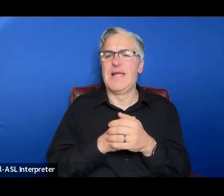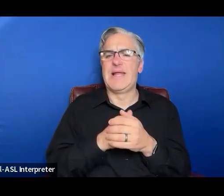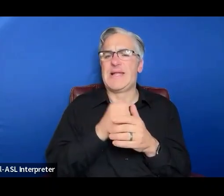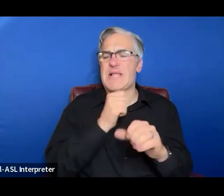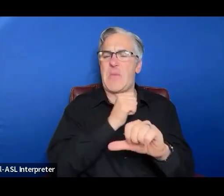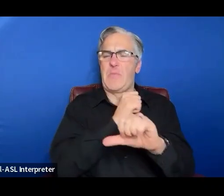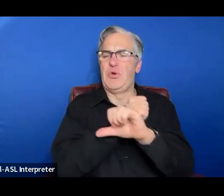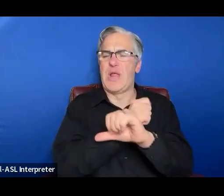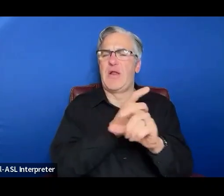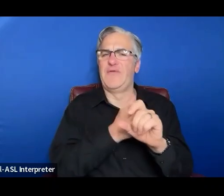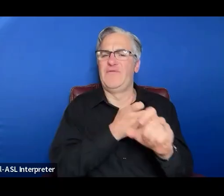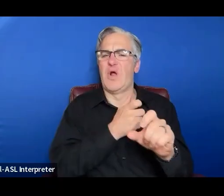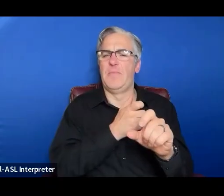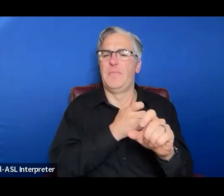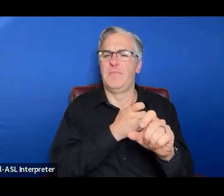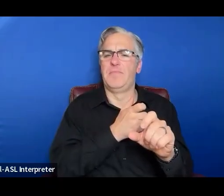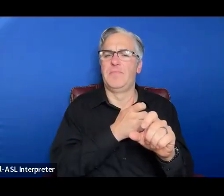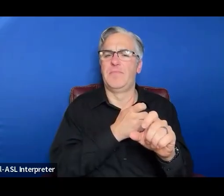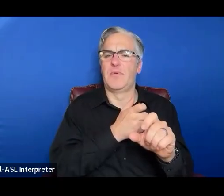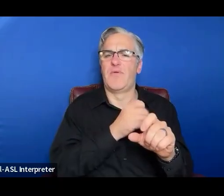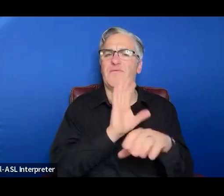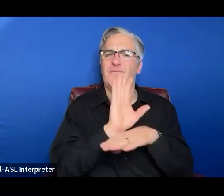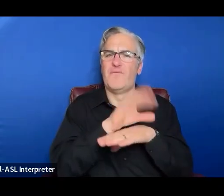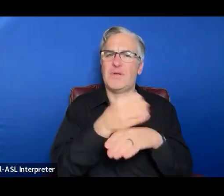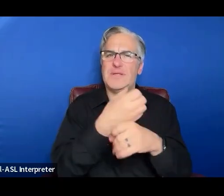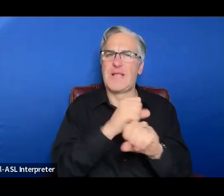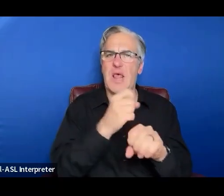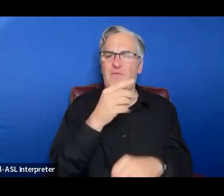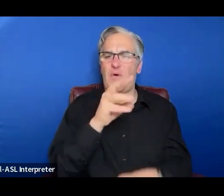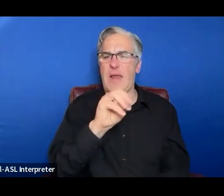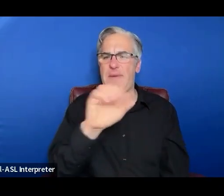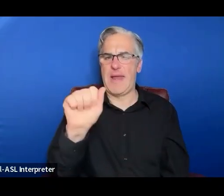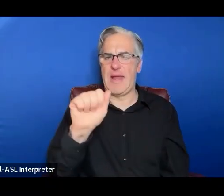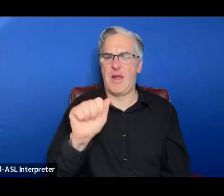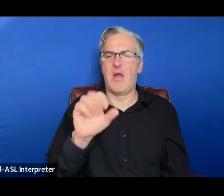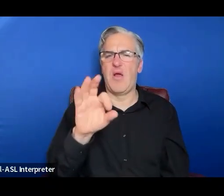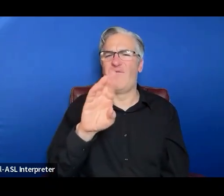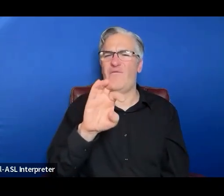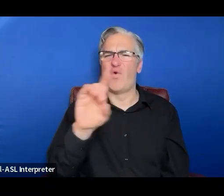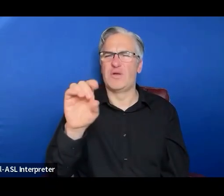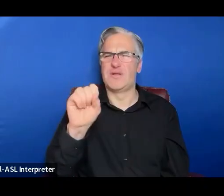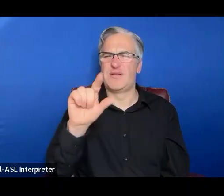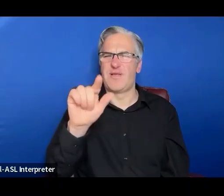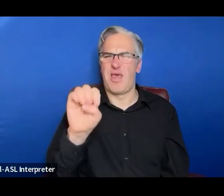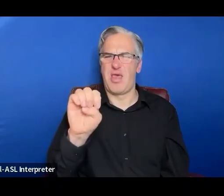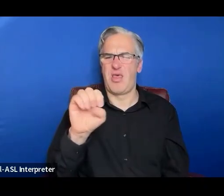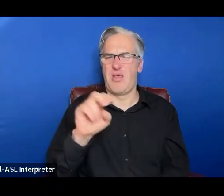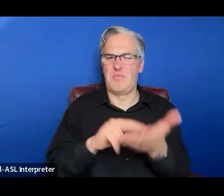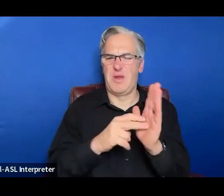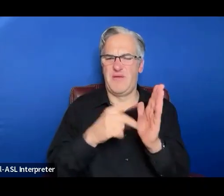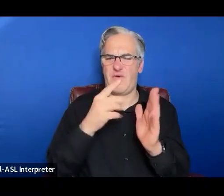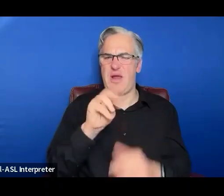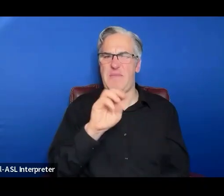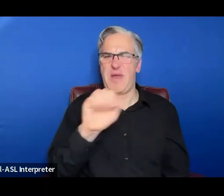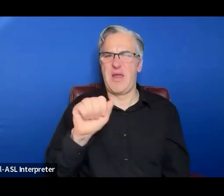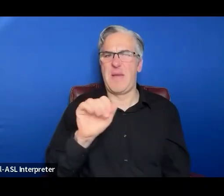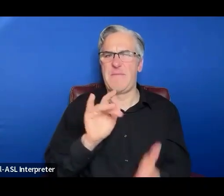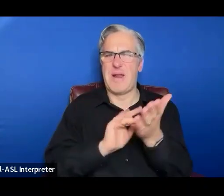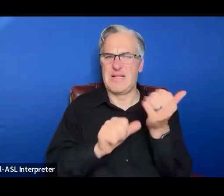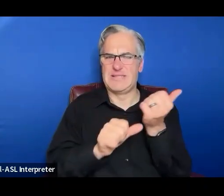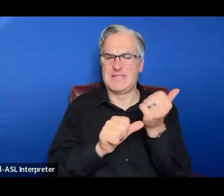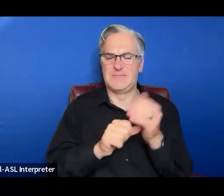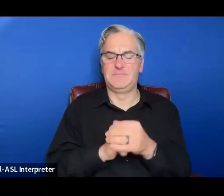it from a forced sale for medical assistance. So what the heck is a forced sale for medical assistance? So when you're